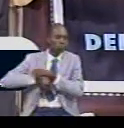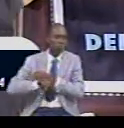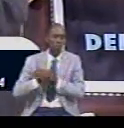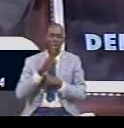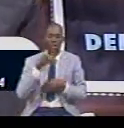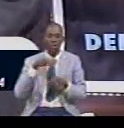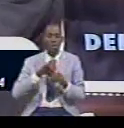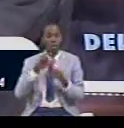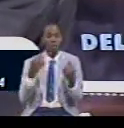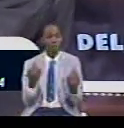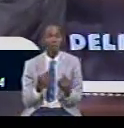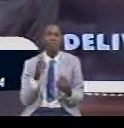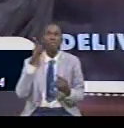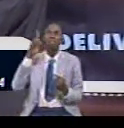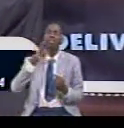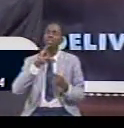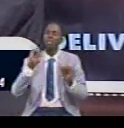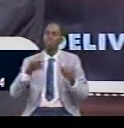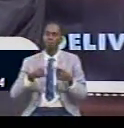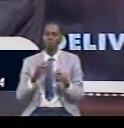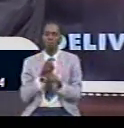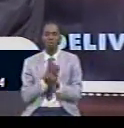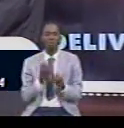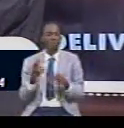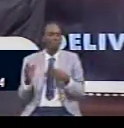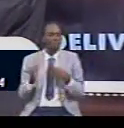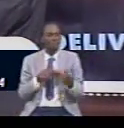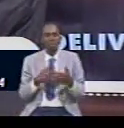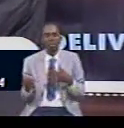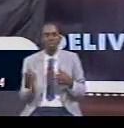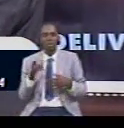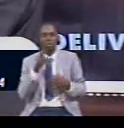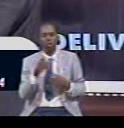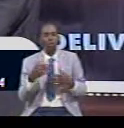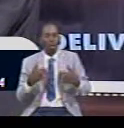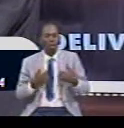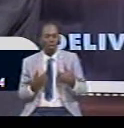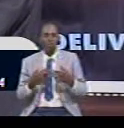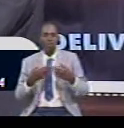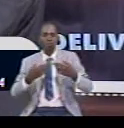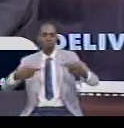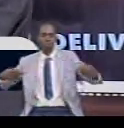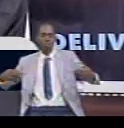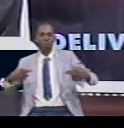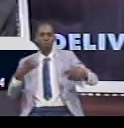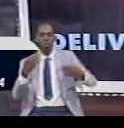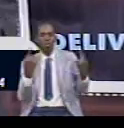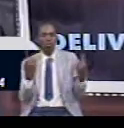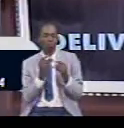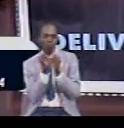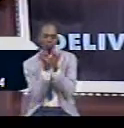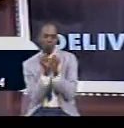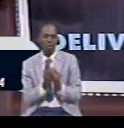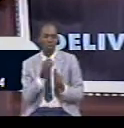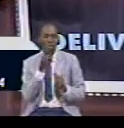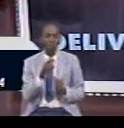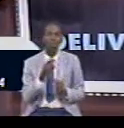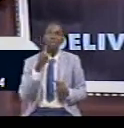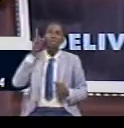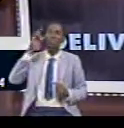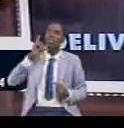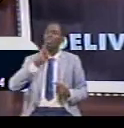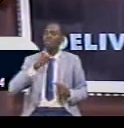to save. However the cord and the habit of sin has tied you up, he's able to save. Because he is